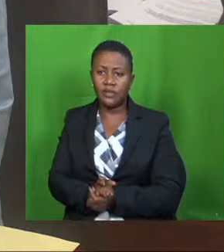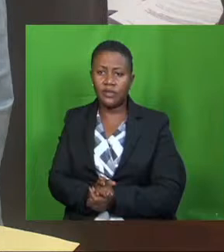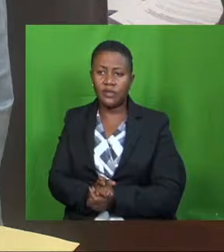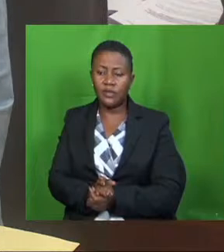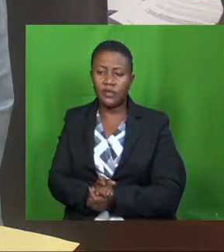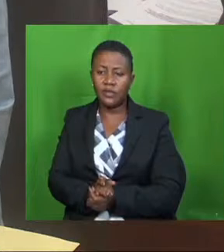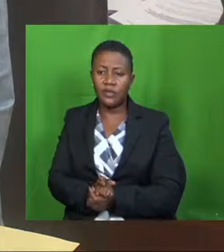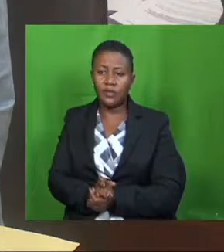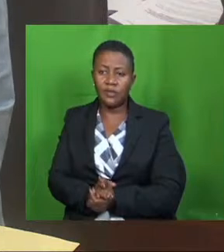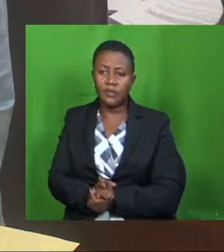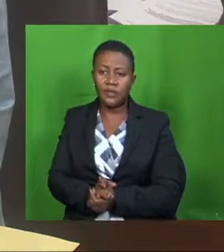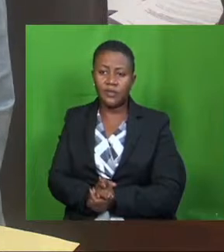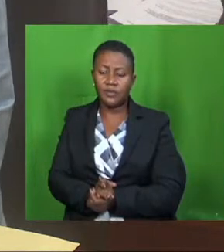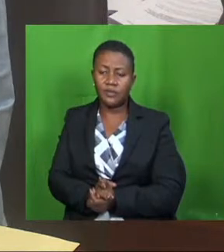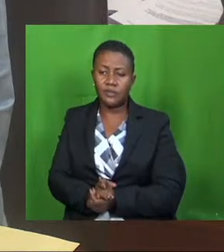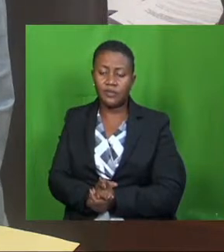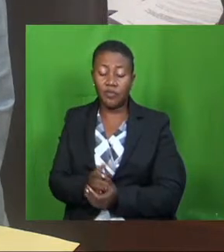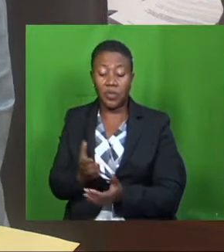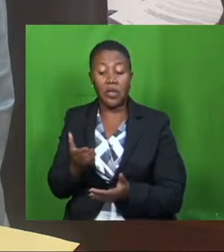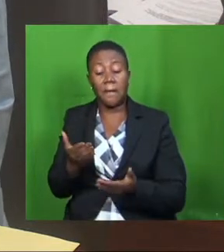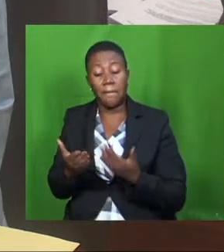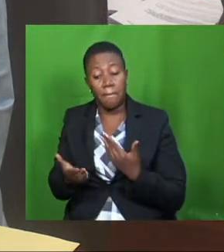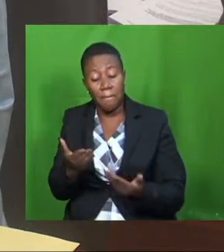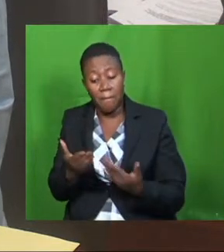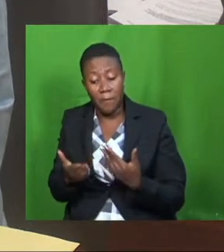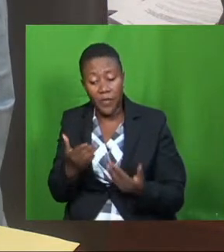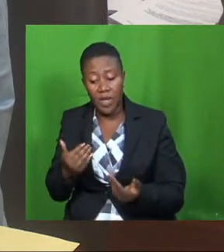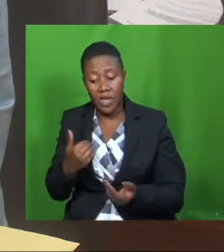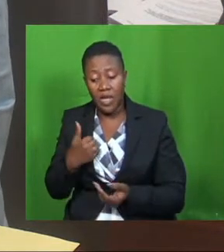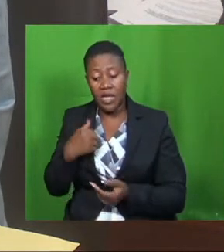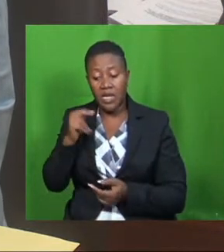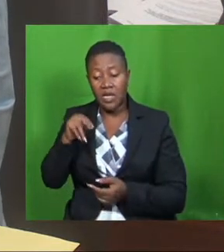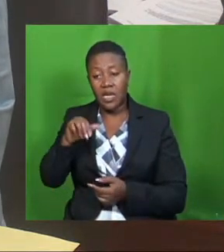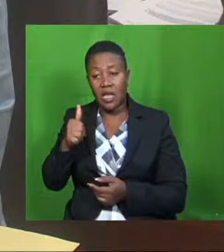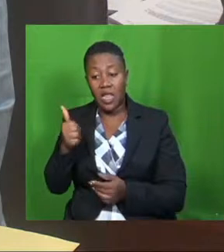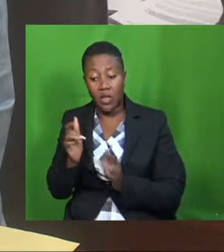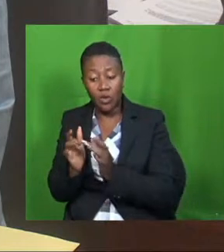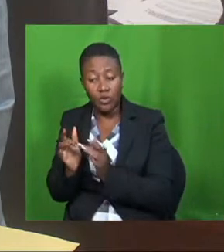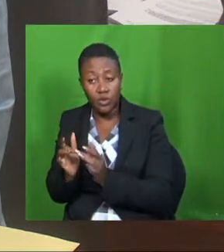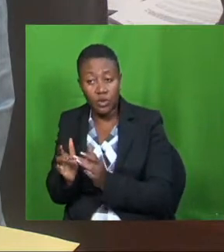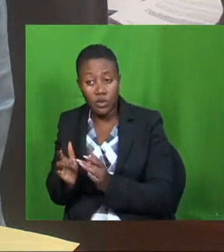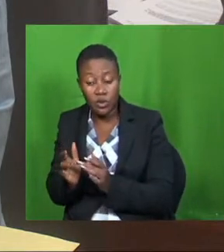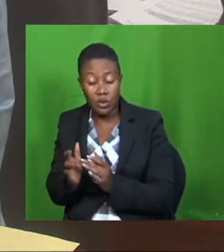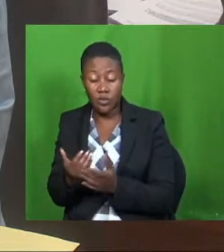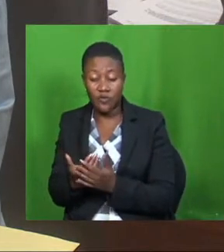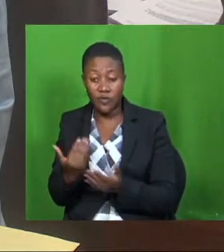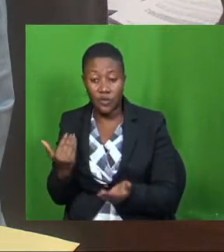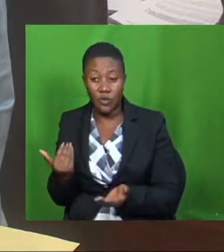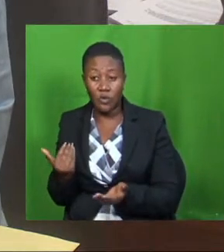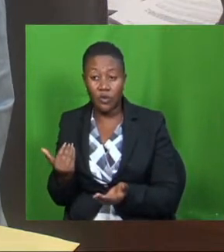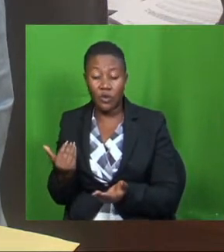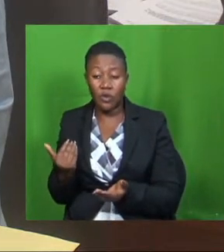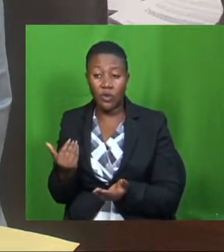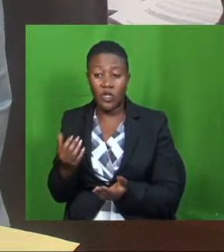You hold your fire. You hold your fire. You don't hold your guns.